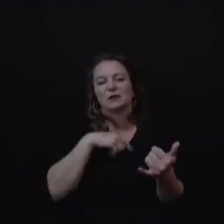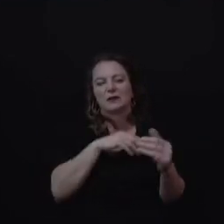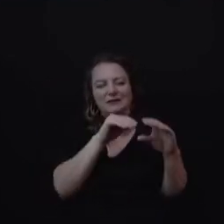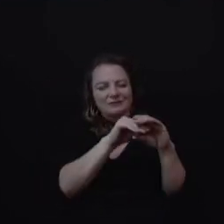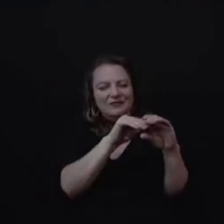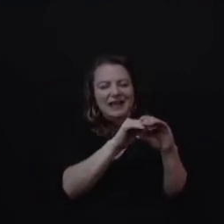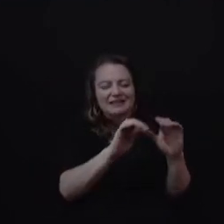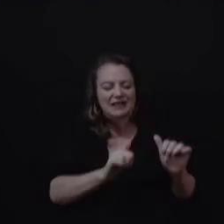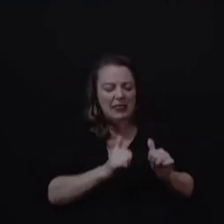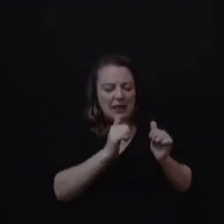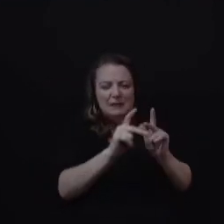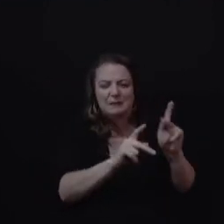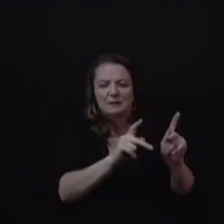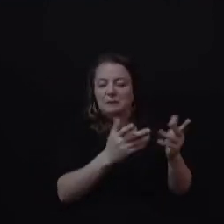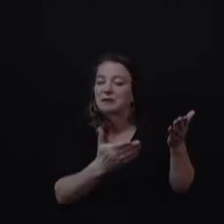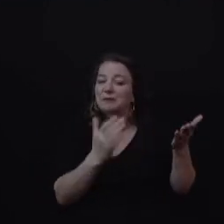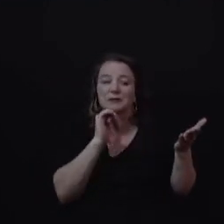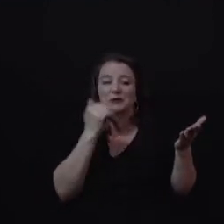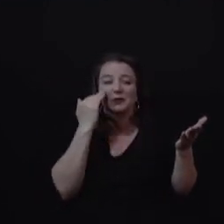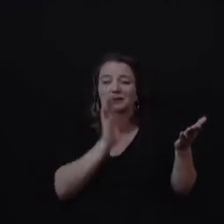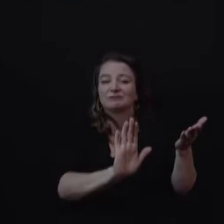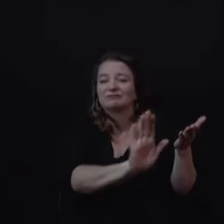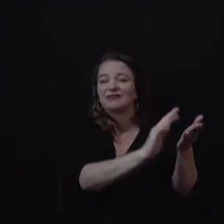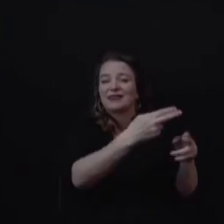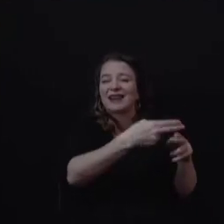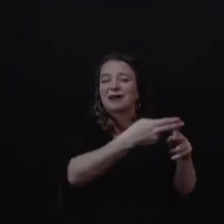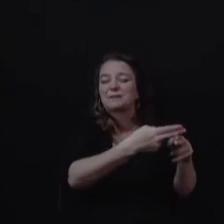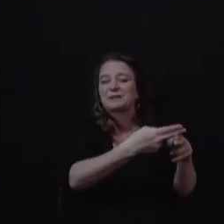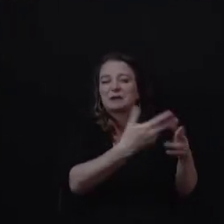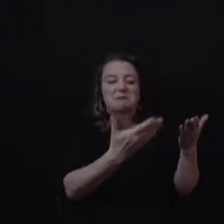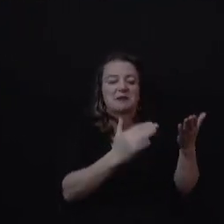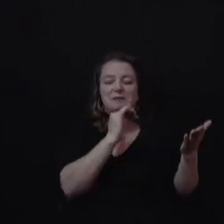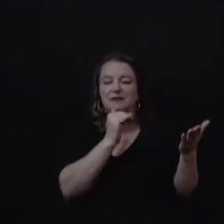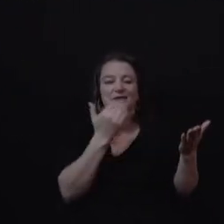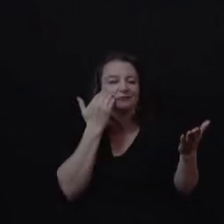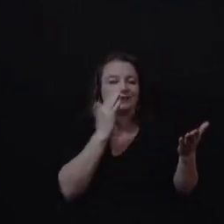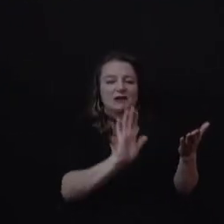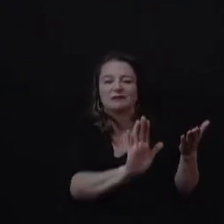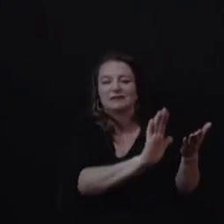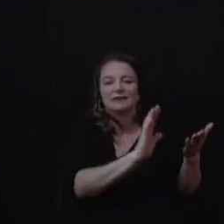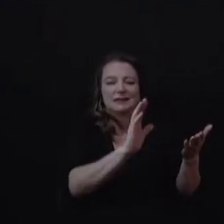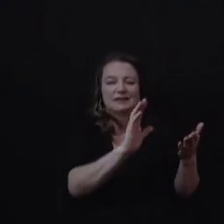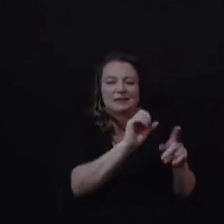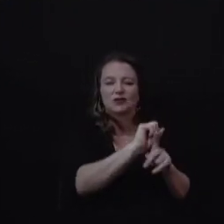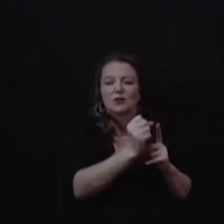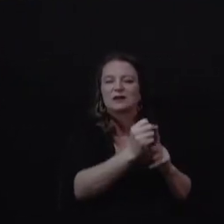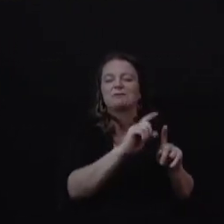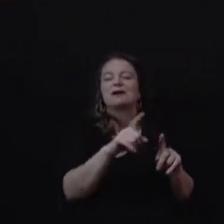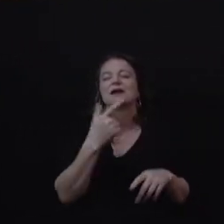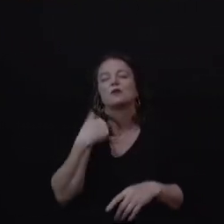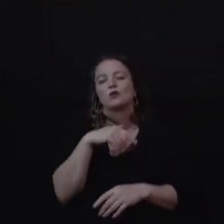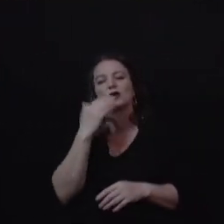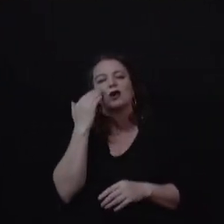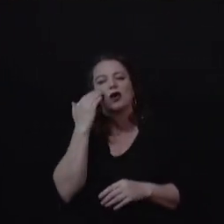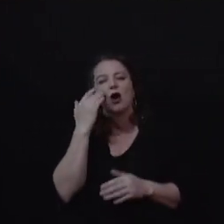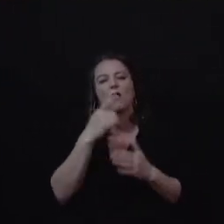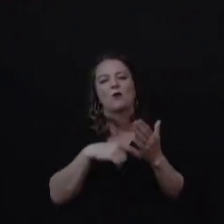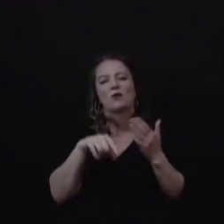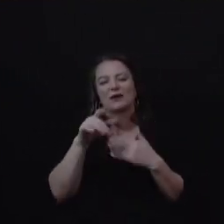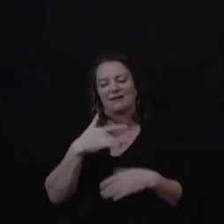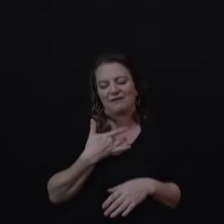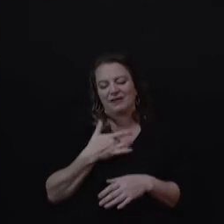we may not ever know their names, we may never know their situation, but God, we know what it feels to be in